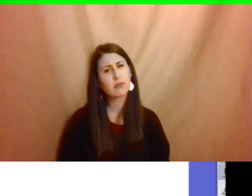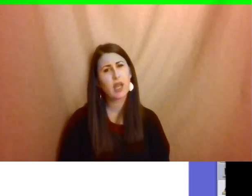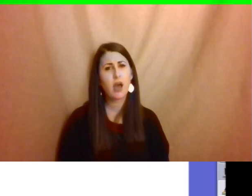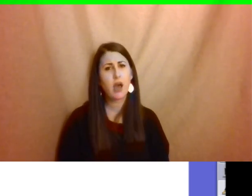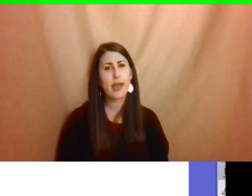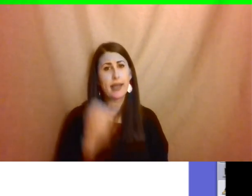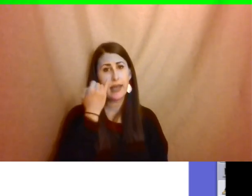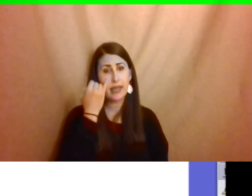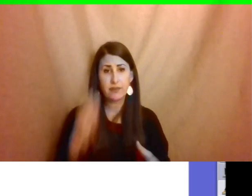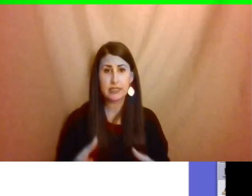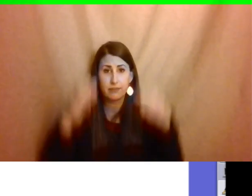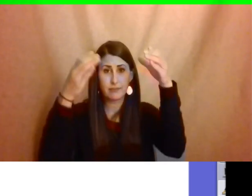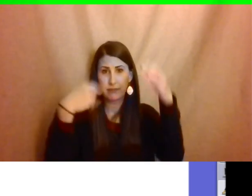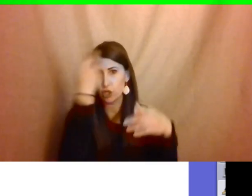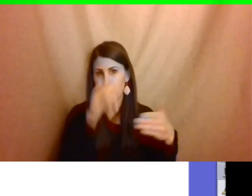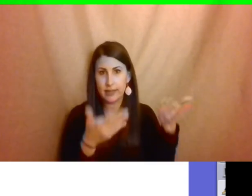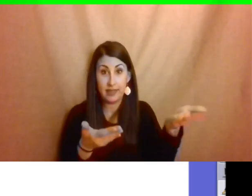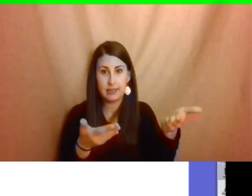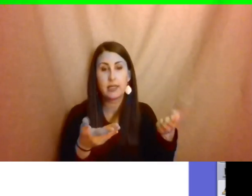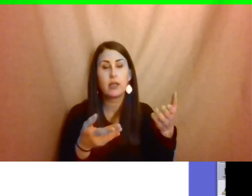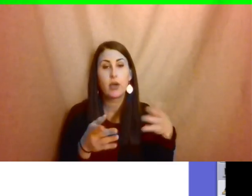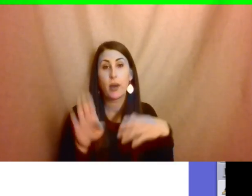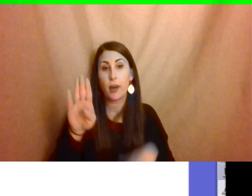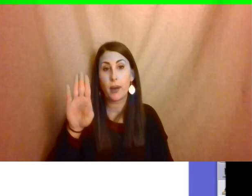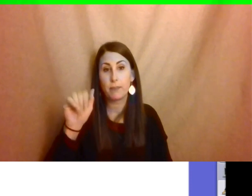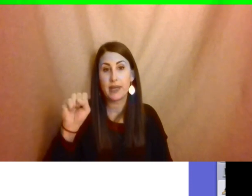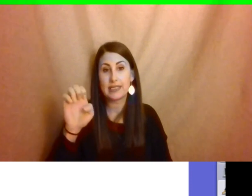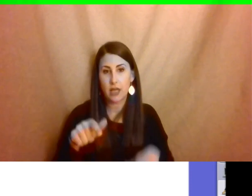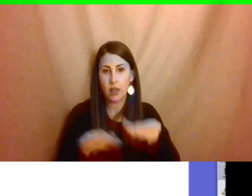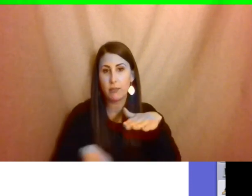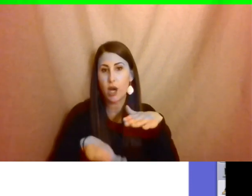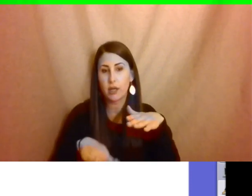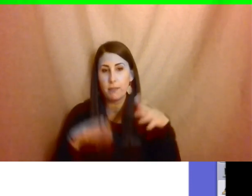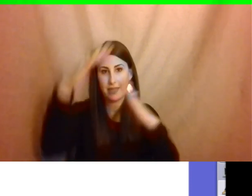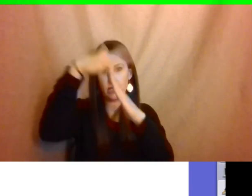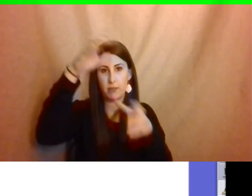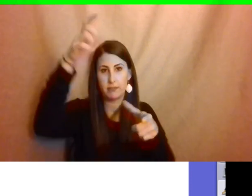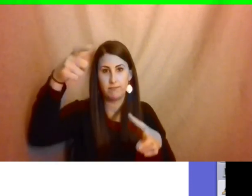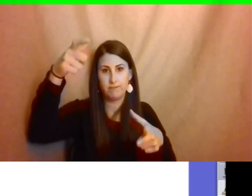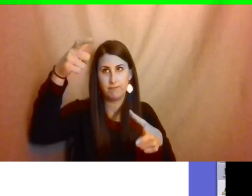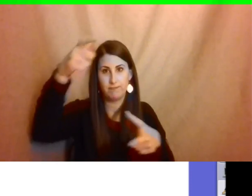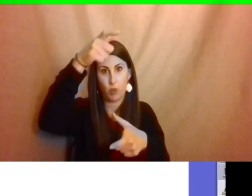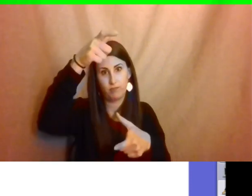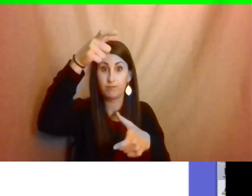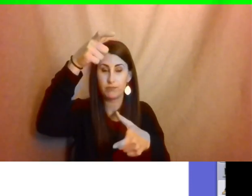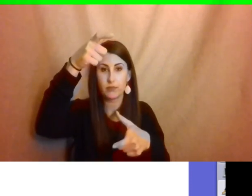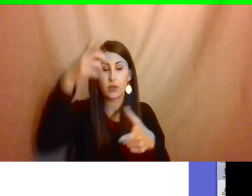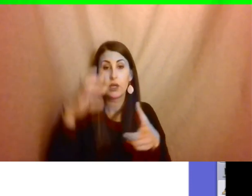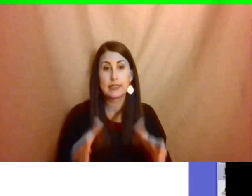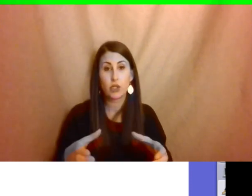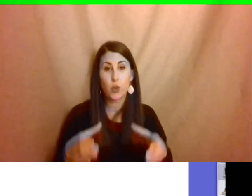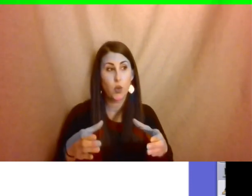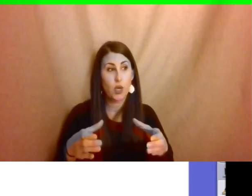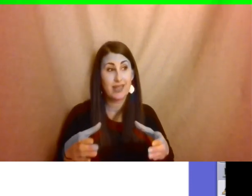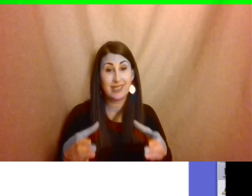top. All right, so the cylinder has the two congruent bases, like the two